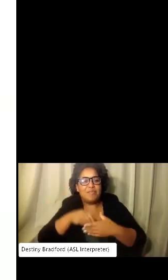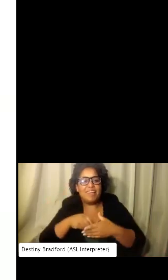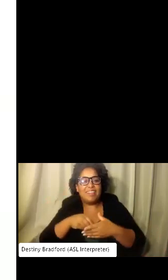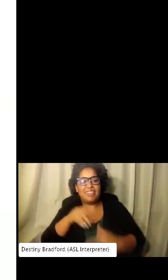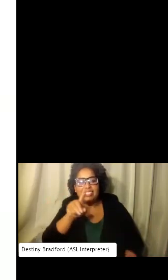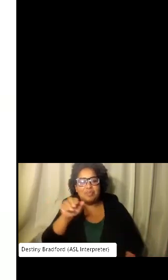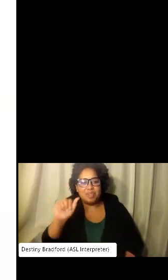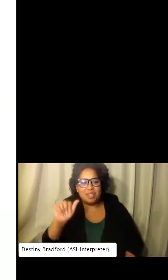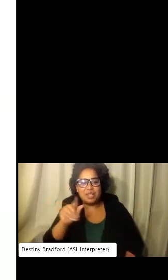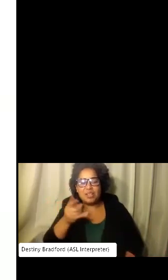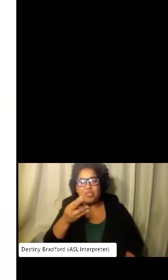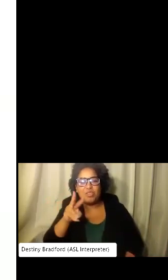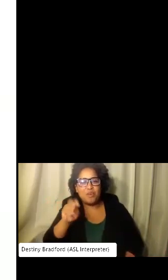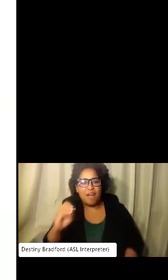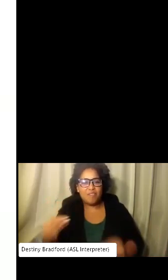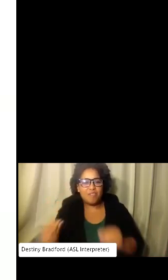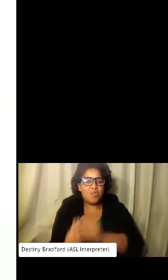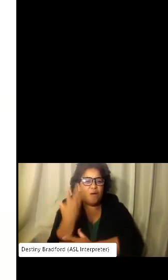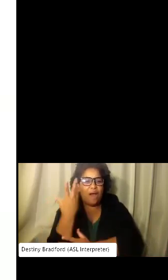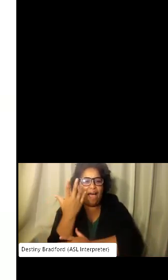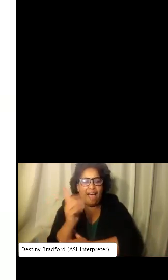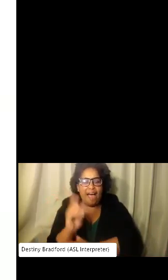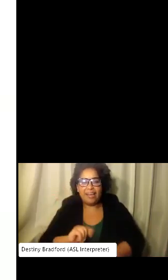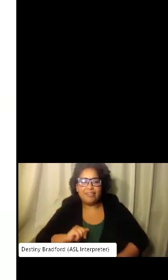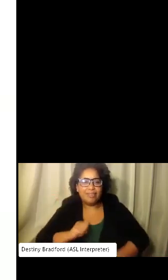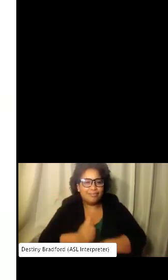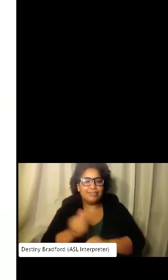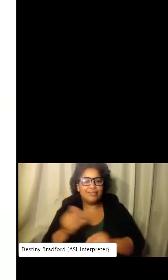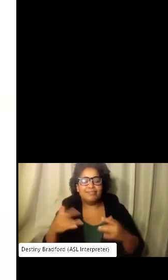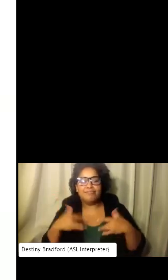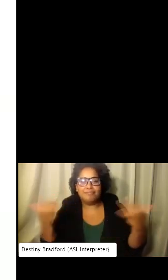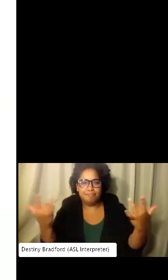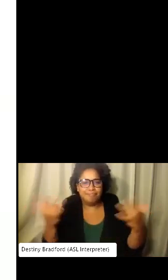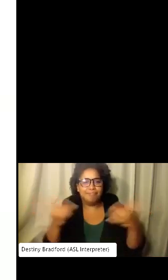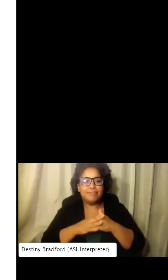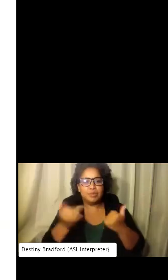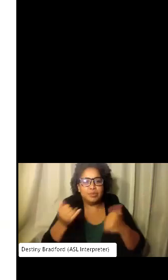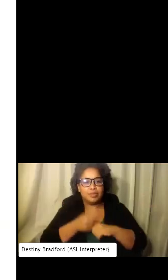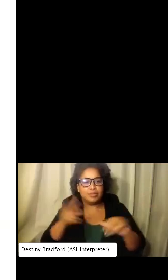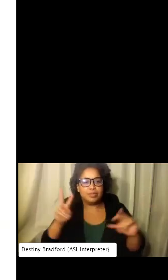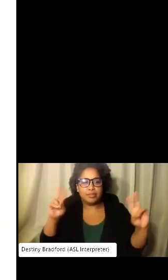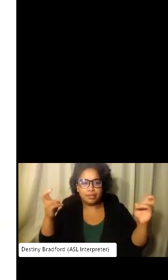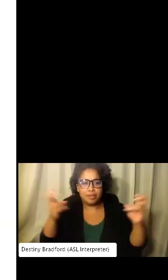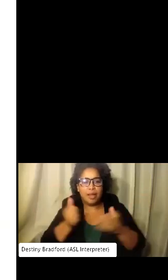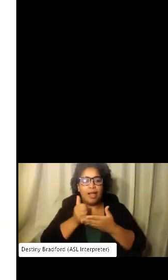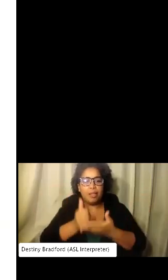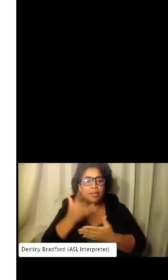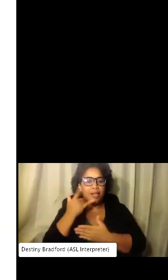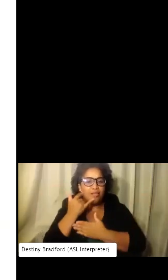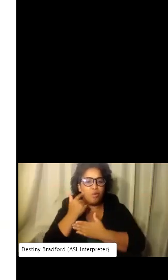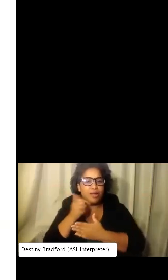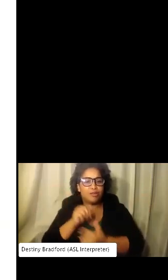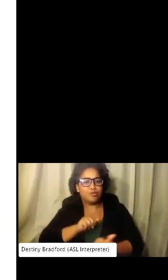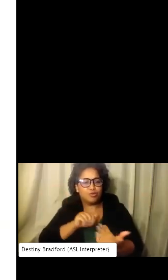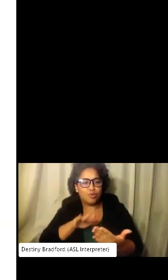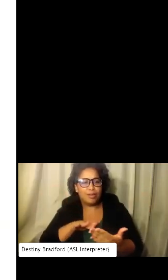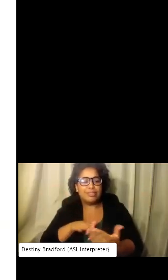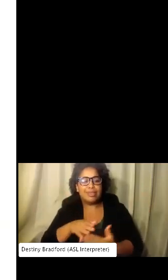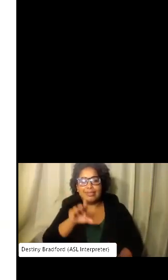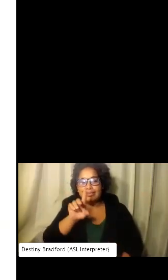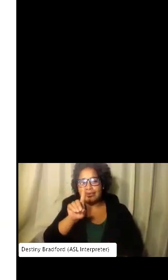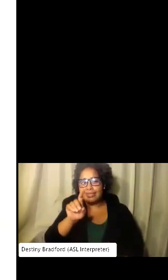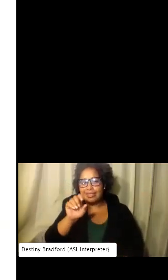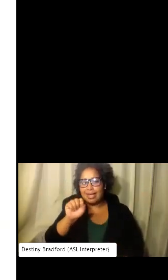Today's live webinar, Helping California Address the Direct Support Professional Workforce Crisis, will be